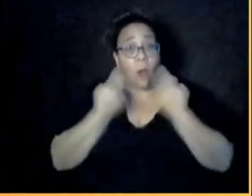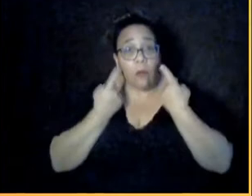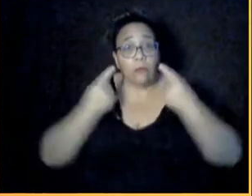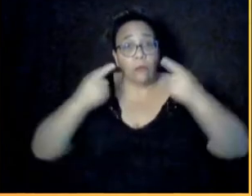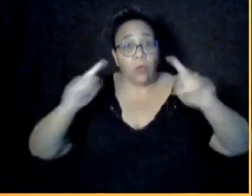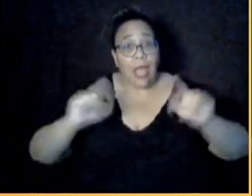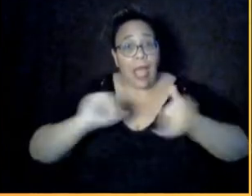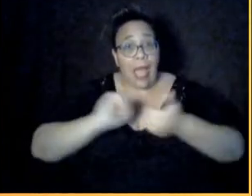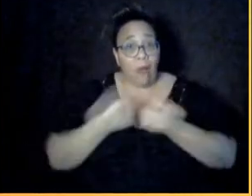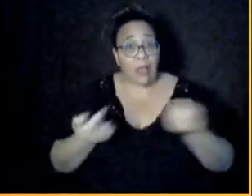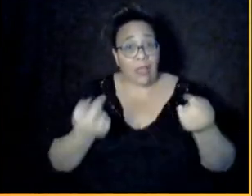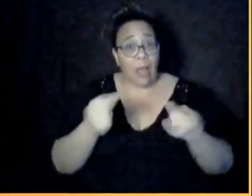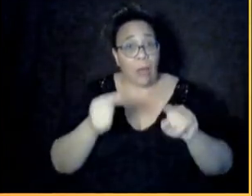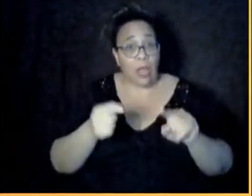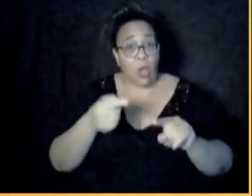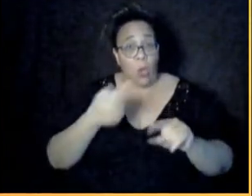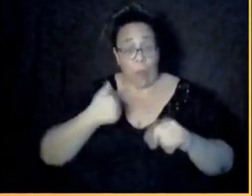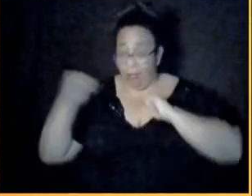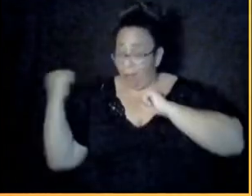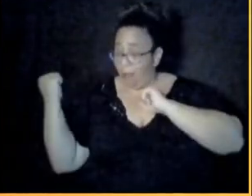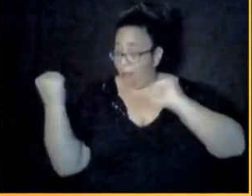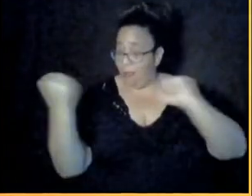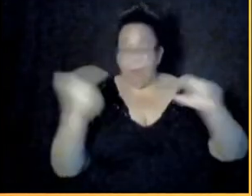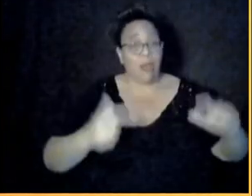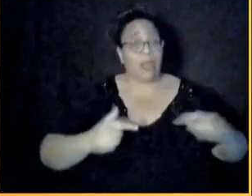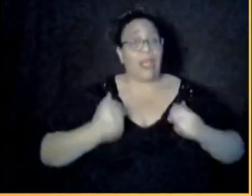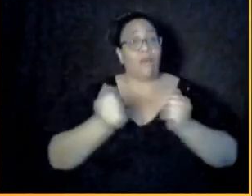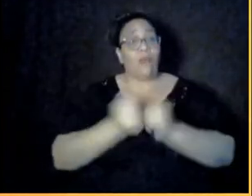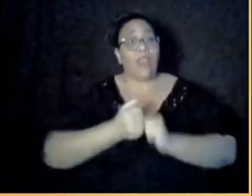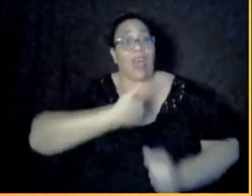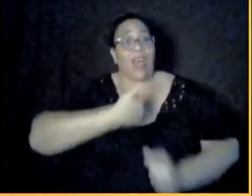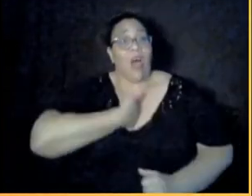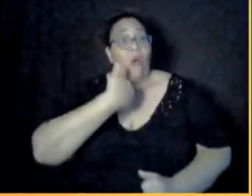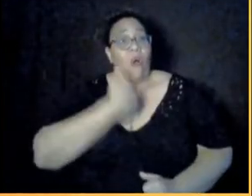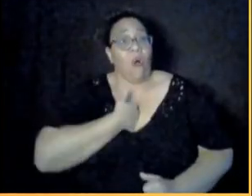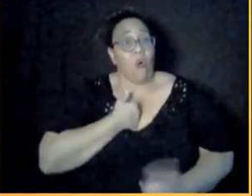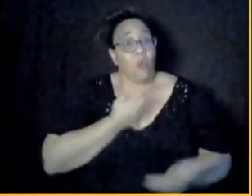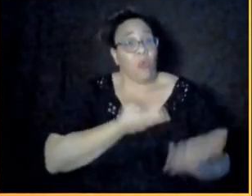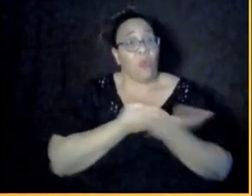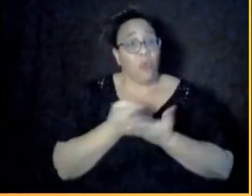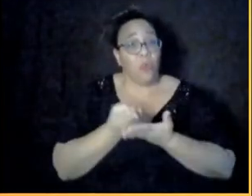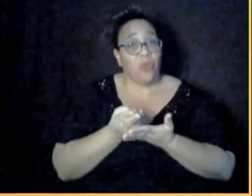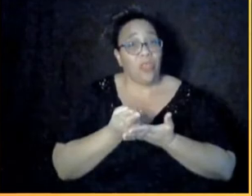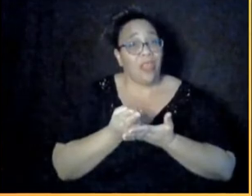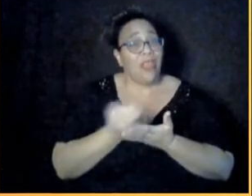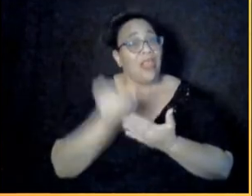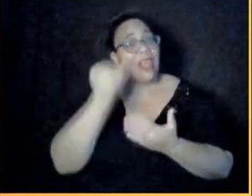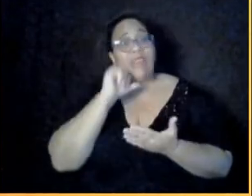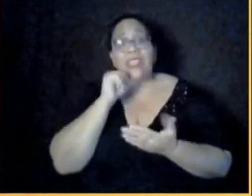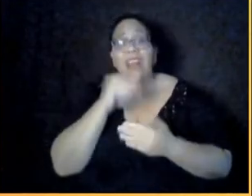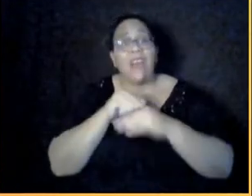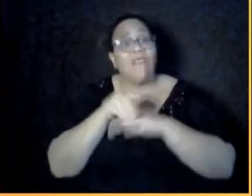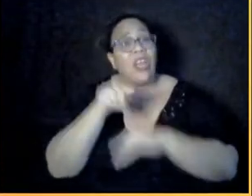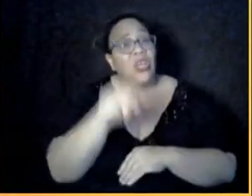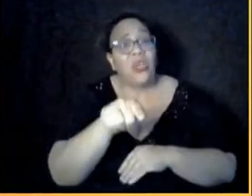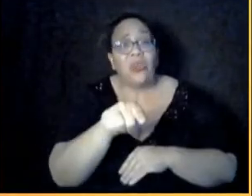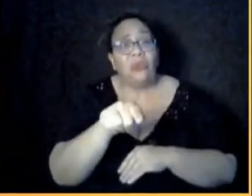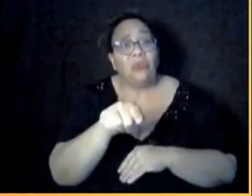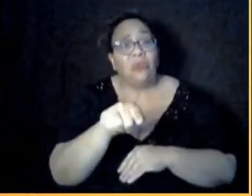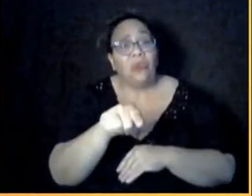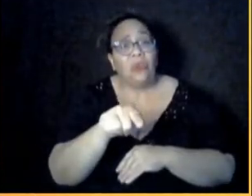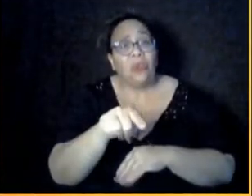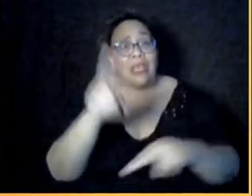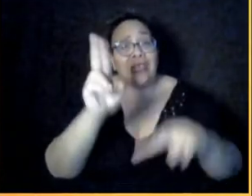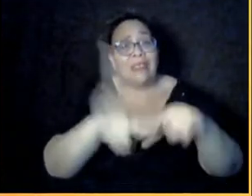we all live with our truth, and we are all gonna, you know, live by it, die by it. If it's not affecting you, mind your business.